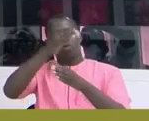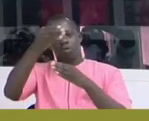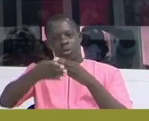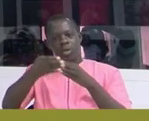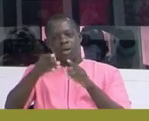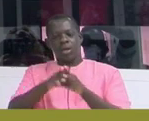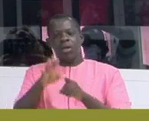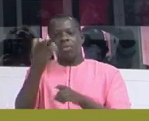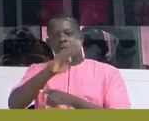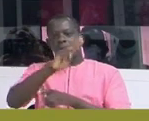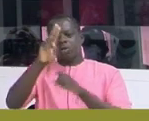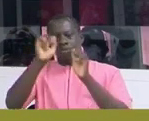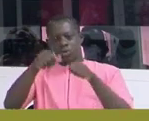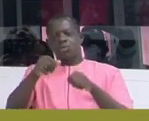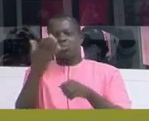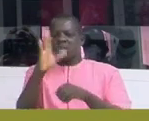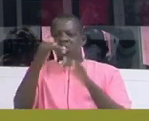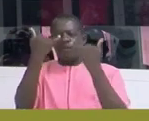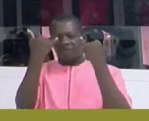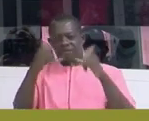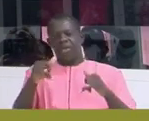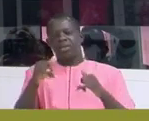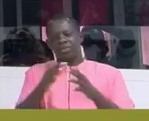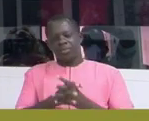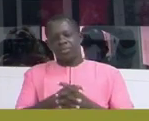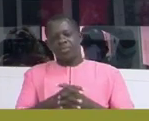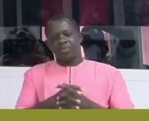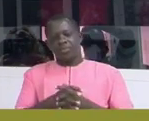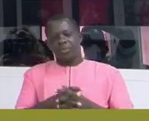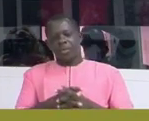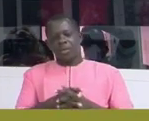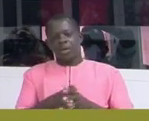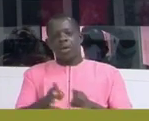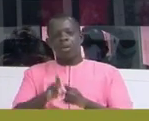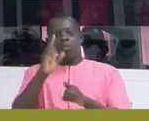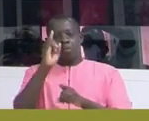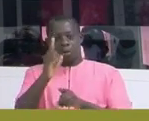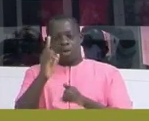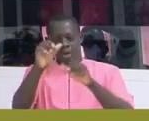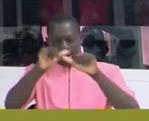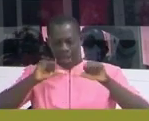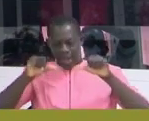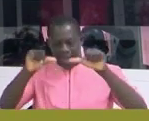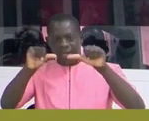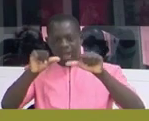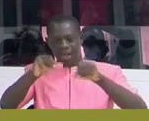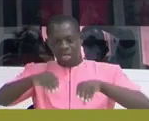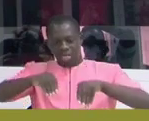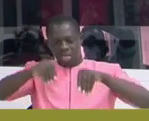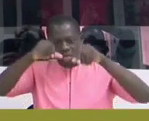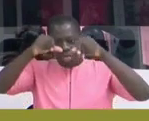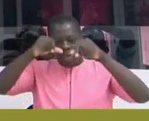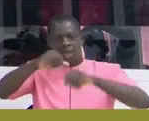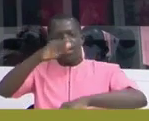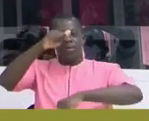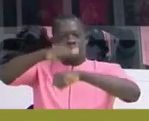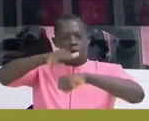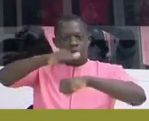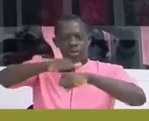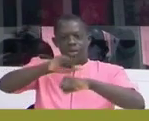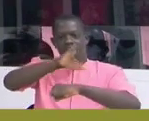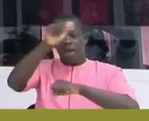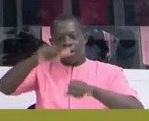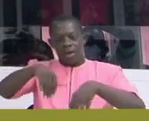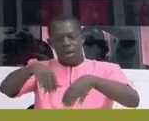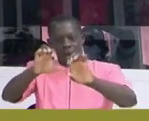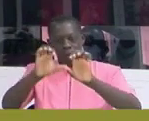it. Might not I might fail. I might fail. But for the sand,